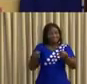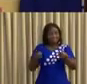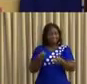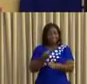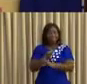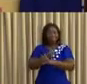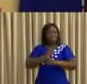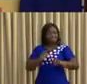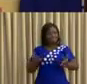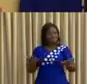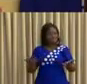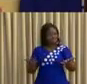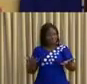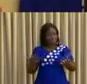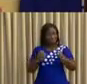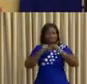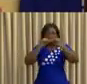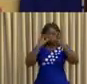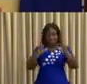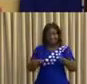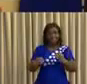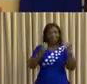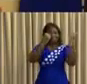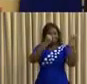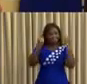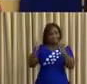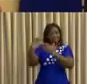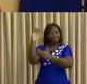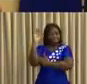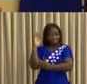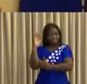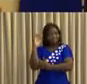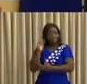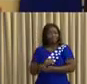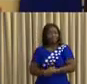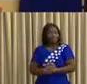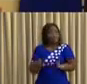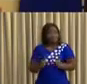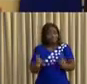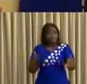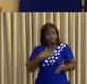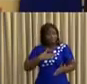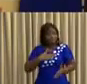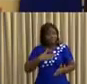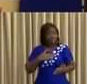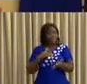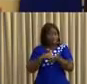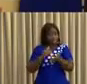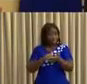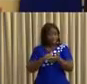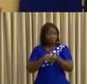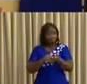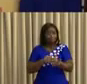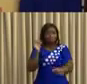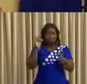free consent with the blessing of the Almighty. So please, once again, If you